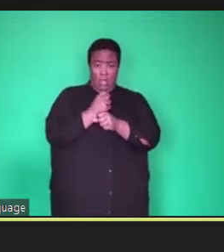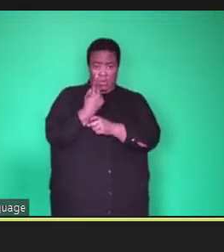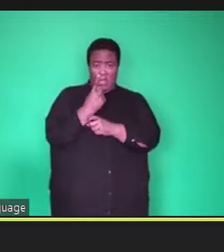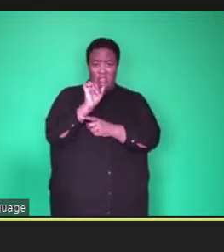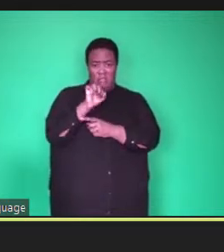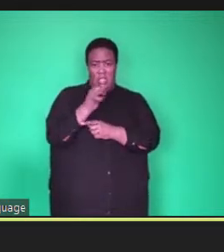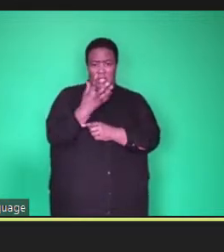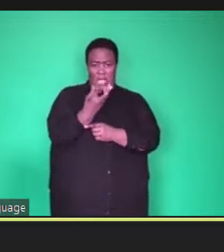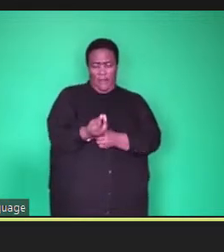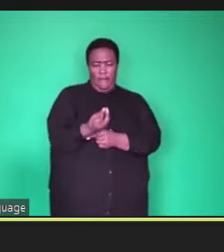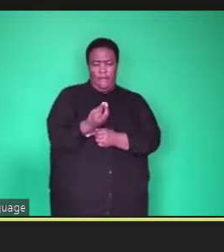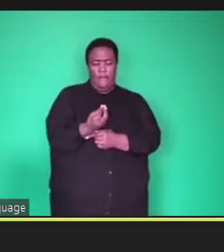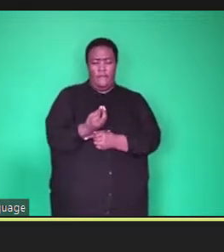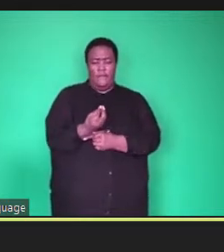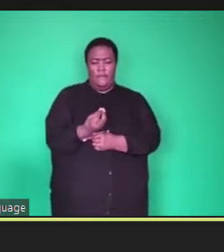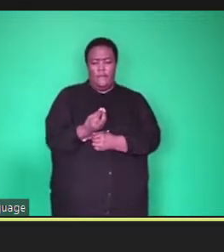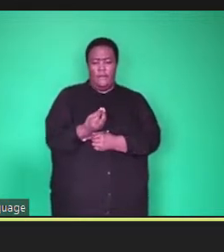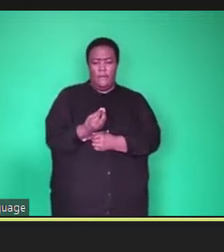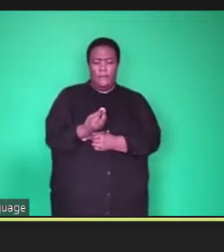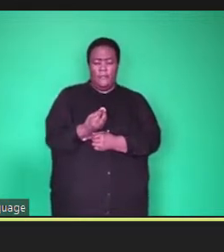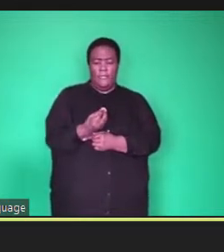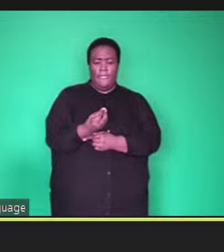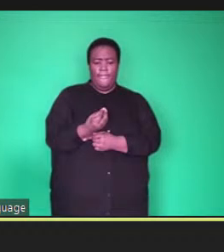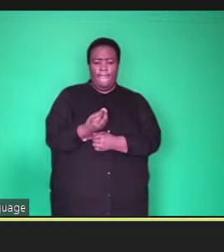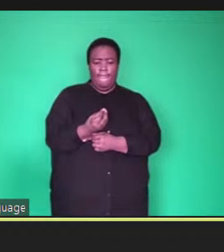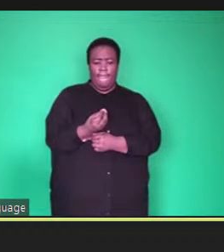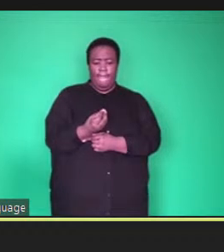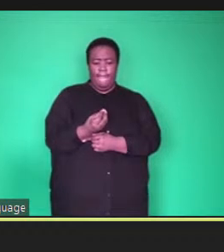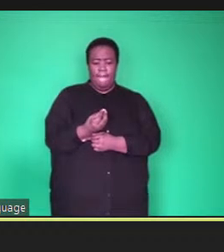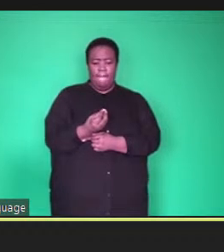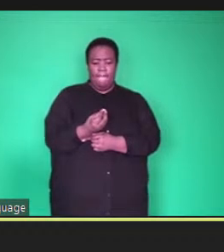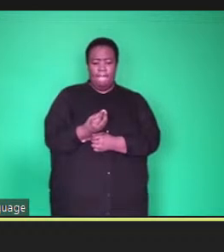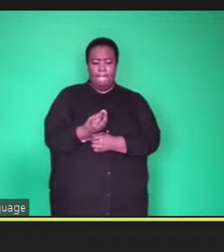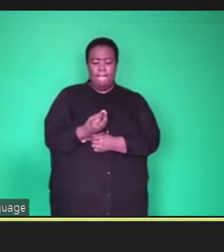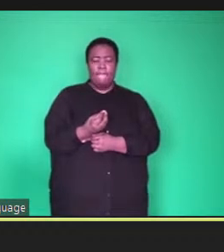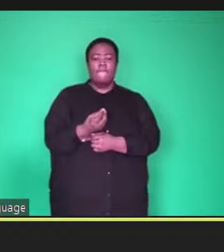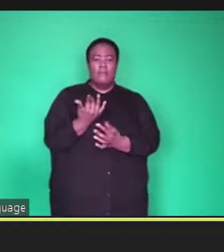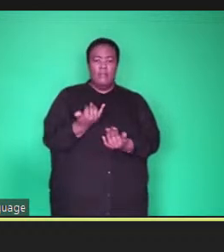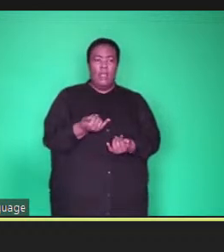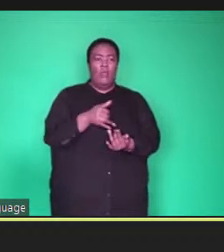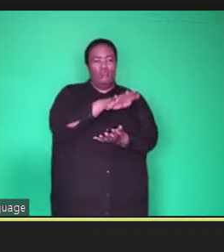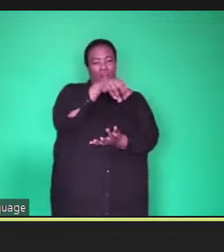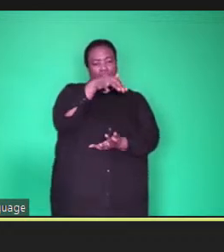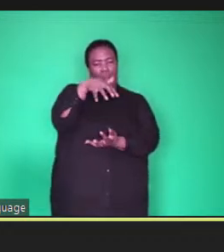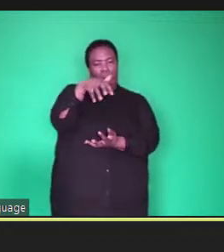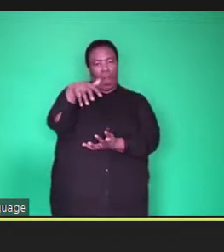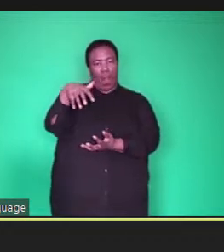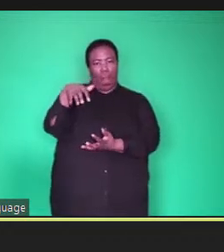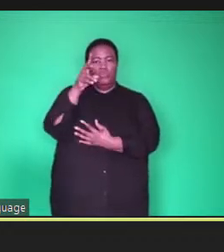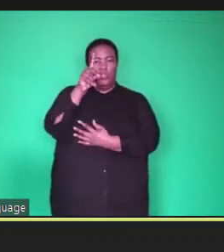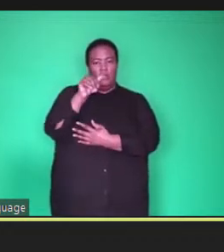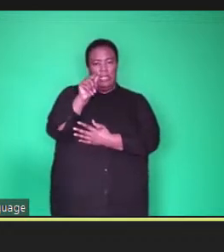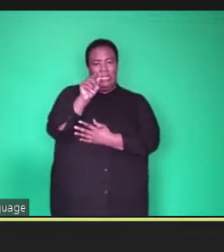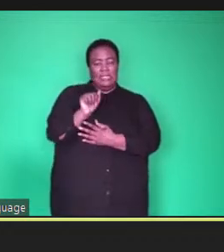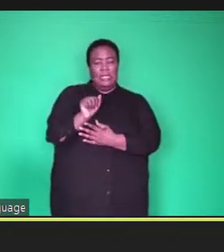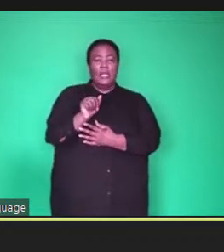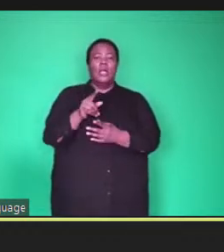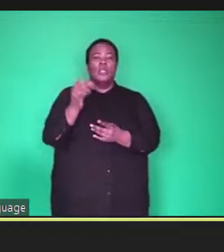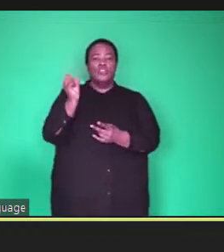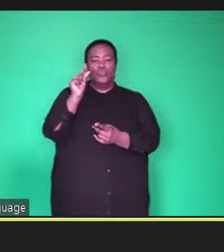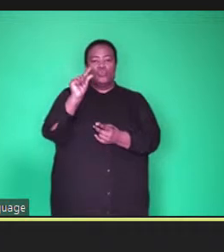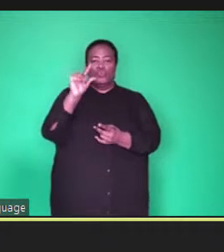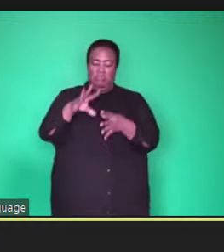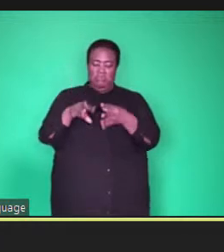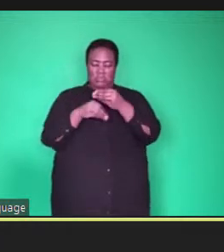the Gauteng node is now collecting data and will soon be contributing to this. It'll have